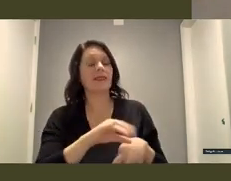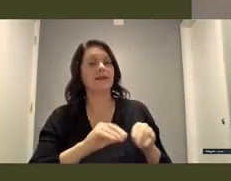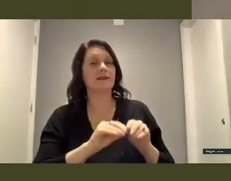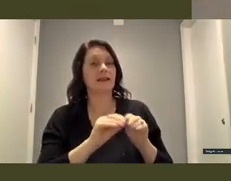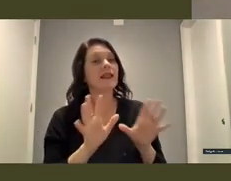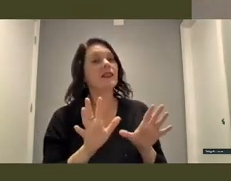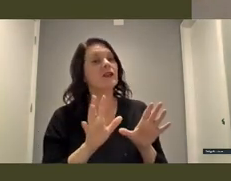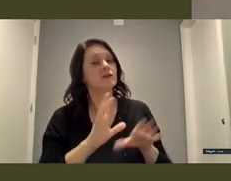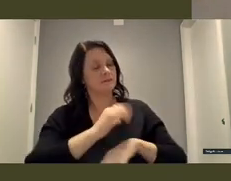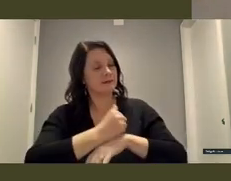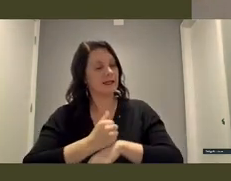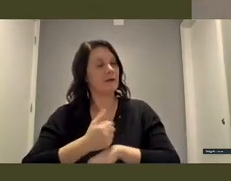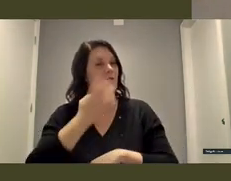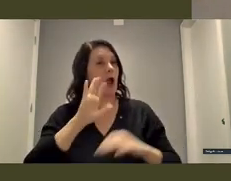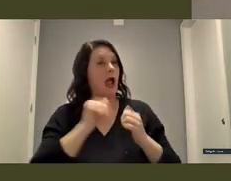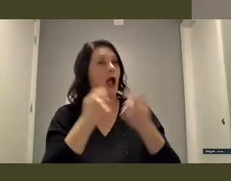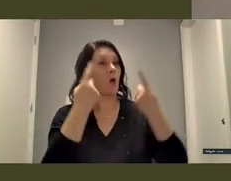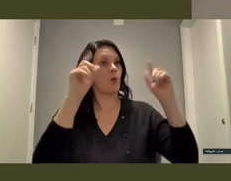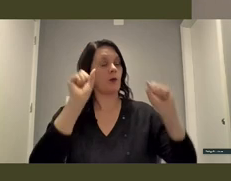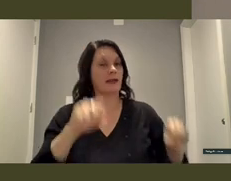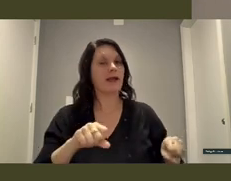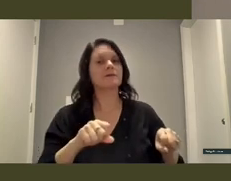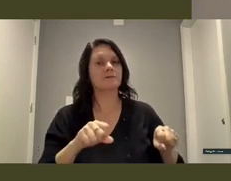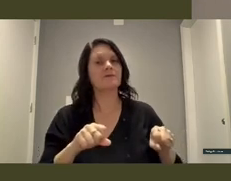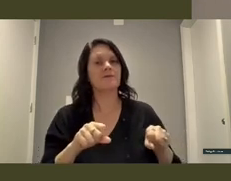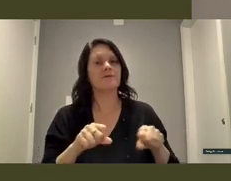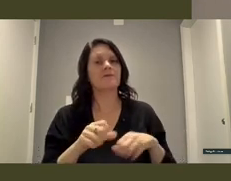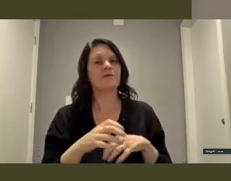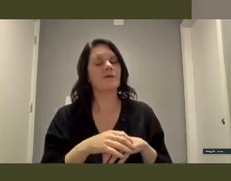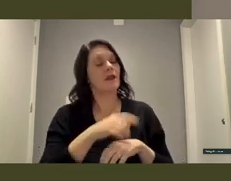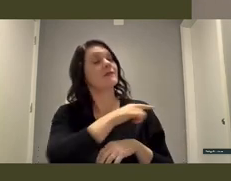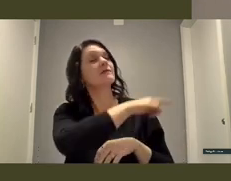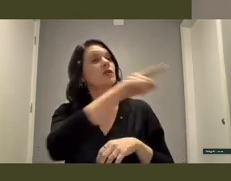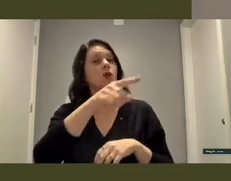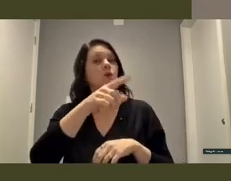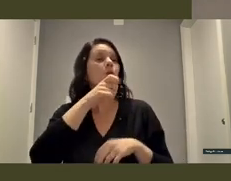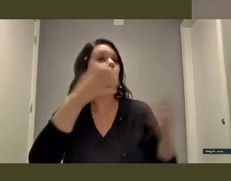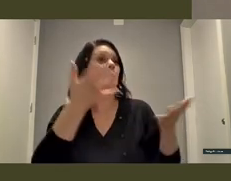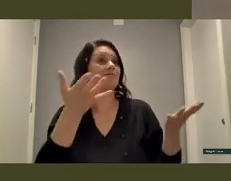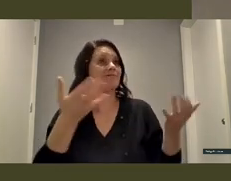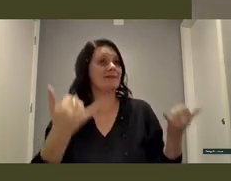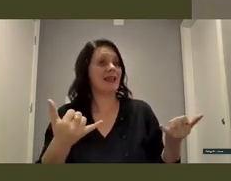work. But I invite all of those online to now sort of,